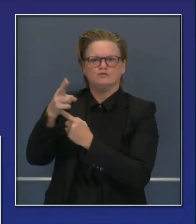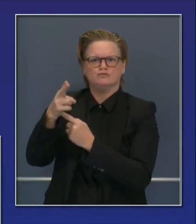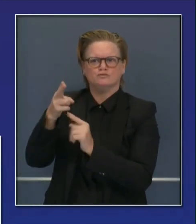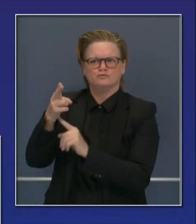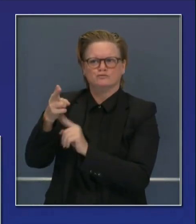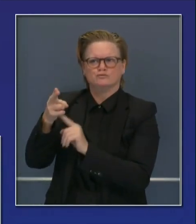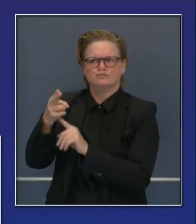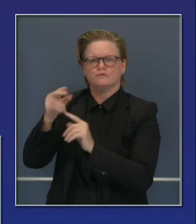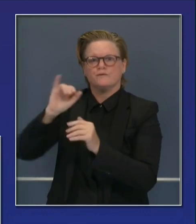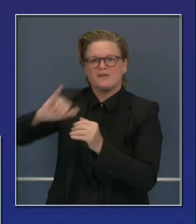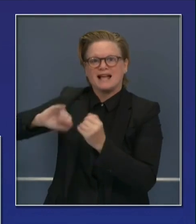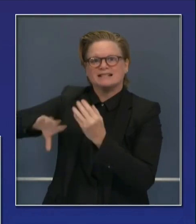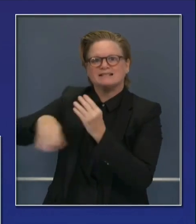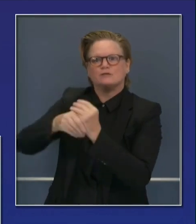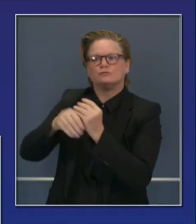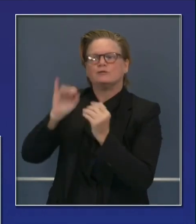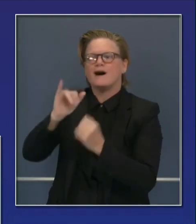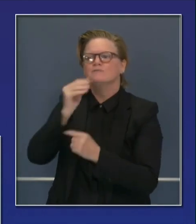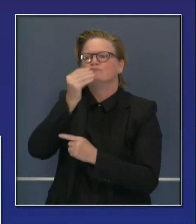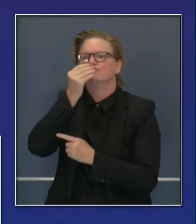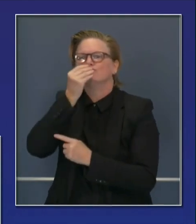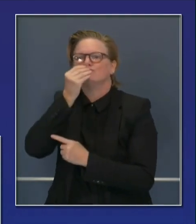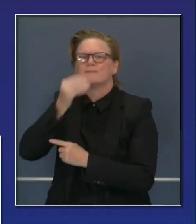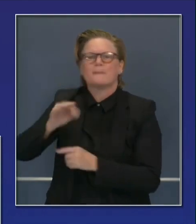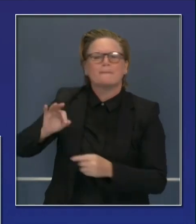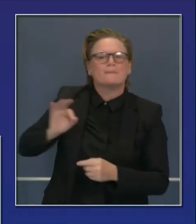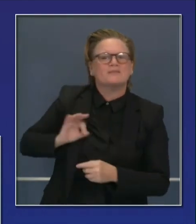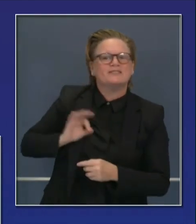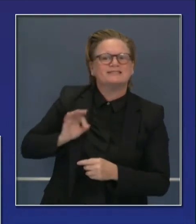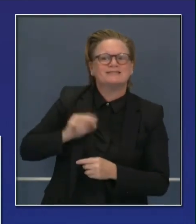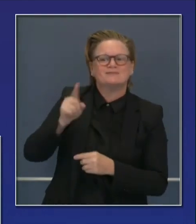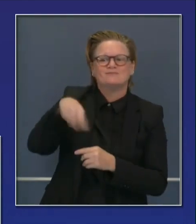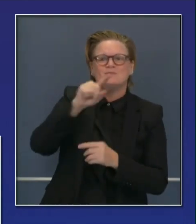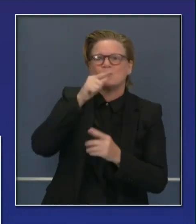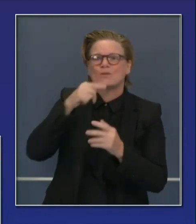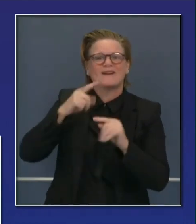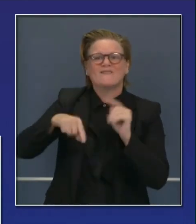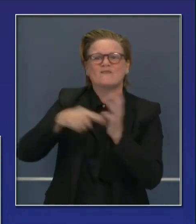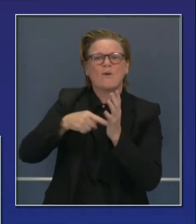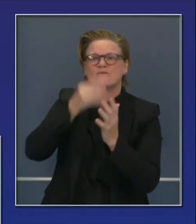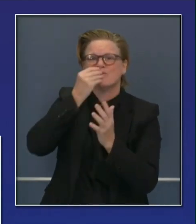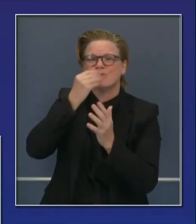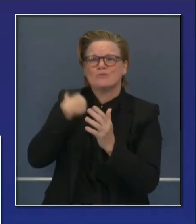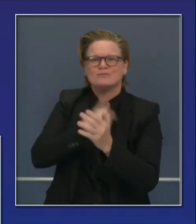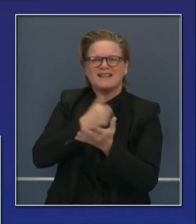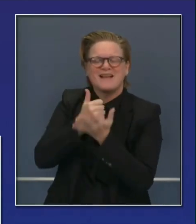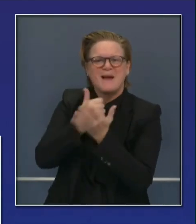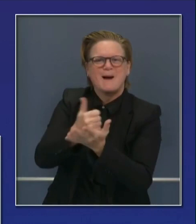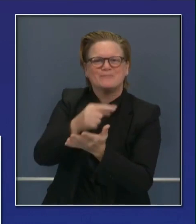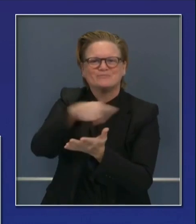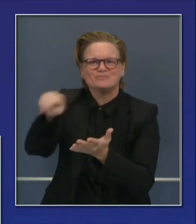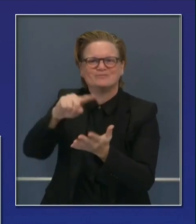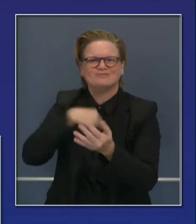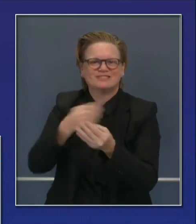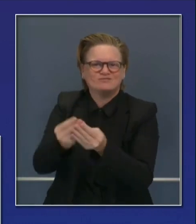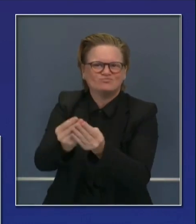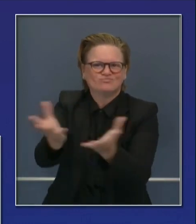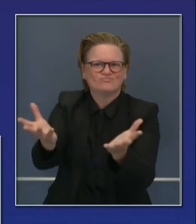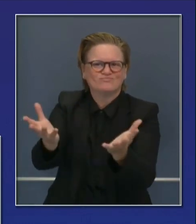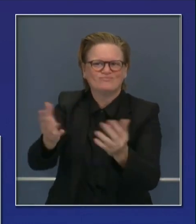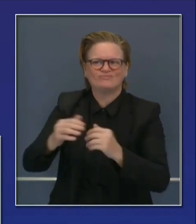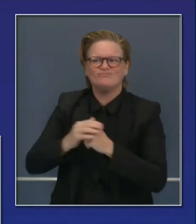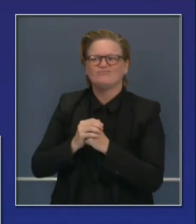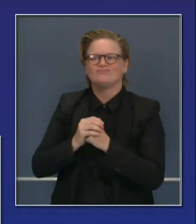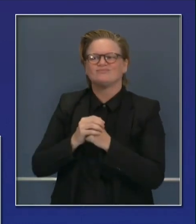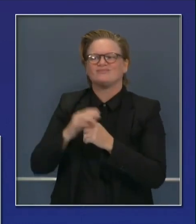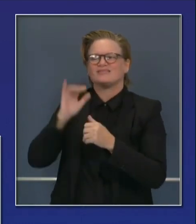that have already been distributed to most vulnerable Californians. Our pandemic EBT program, 3.7